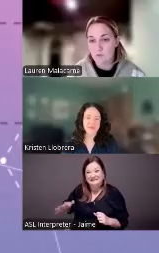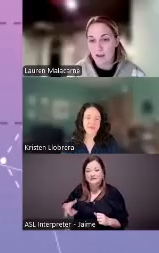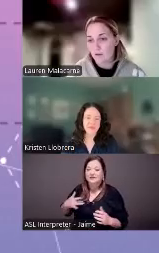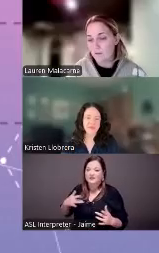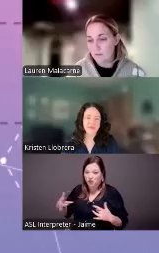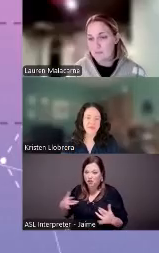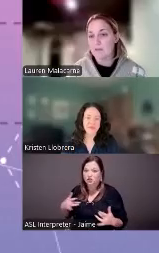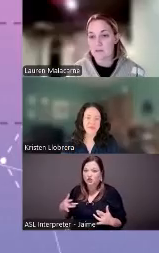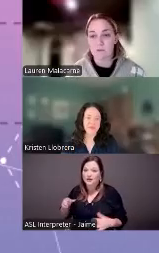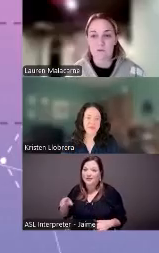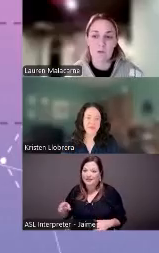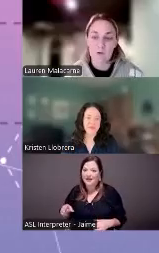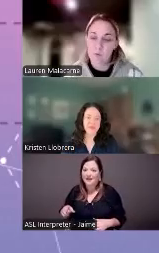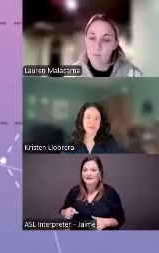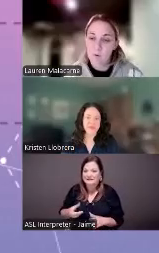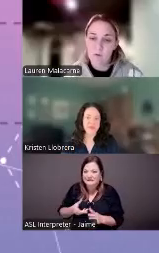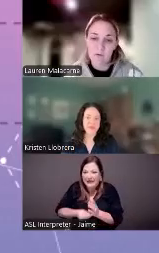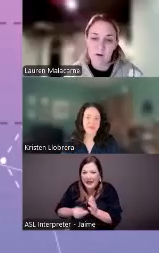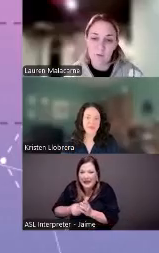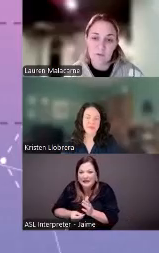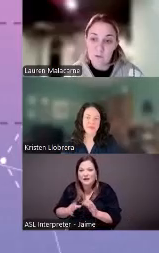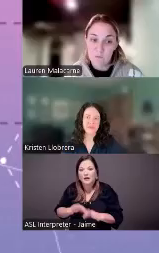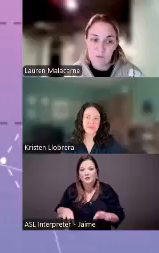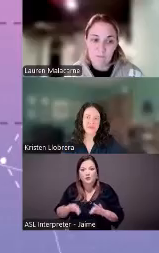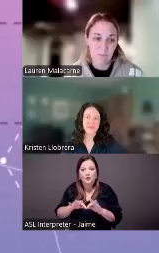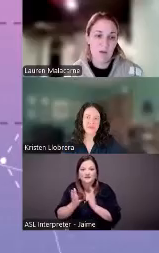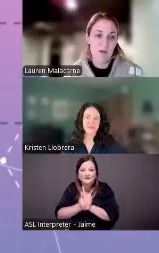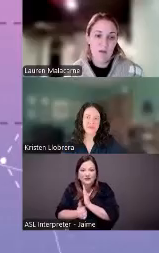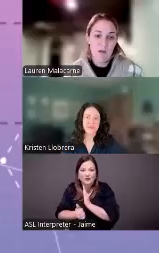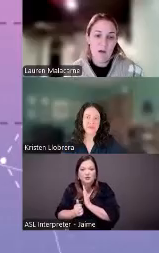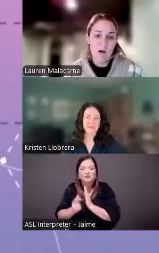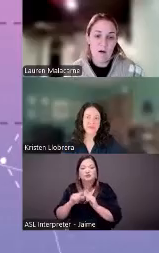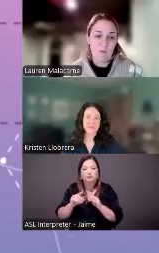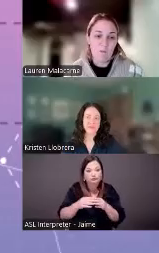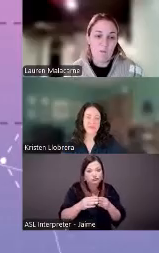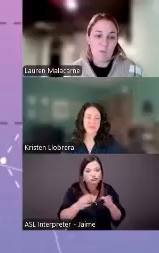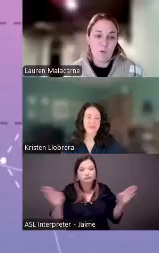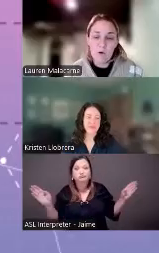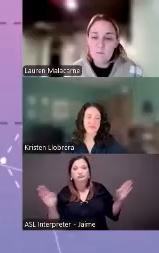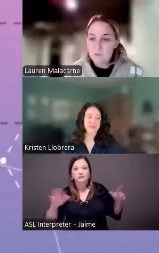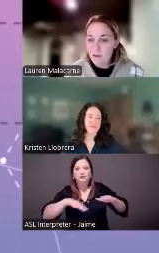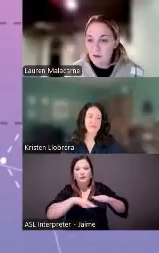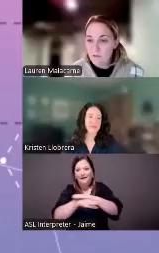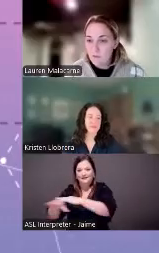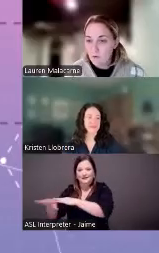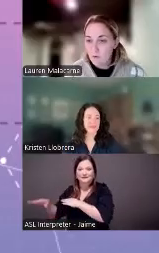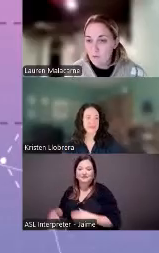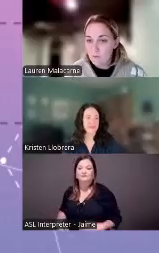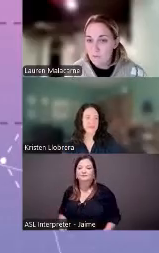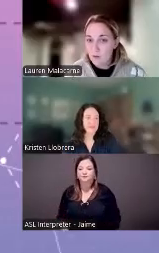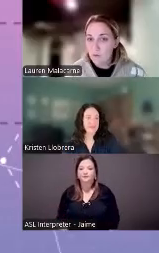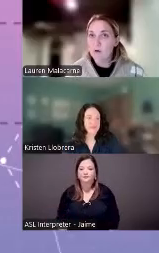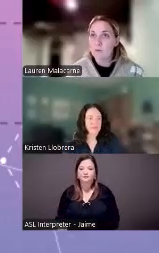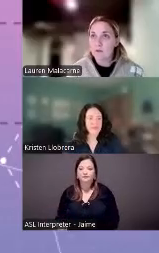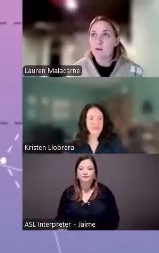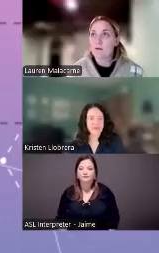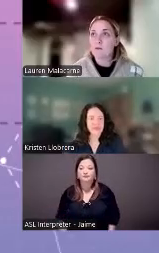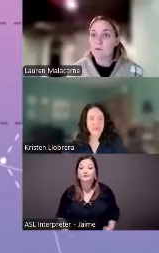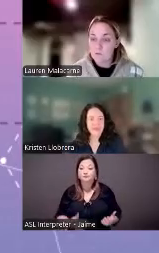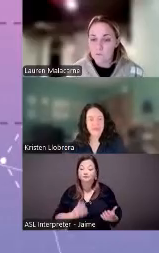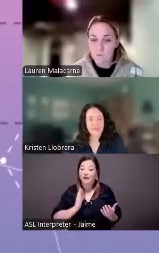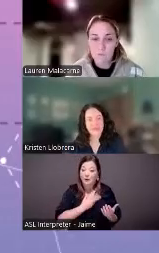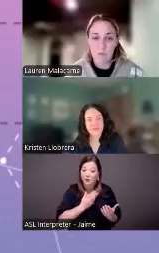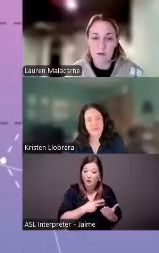generally do lack key skills that would open up all environments to them. The programs that we have are